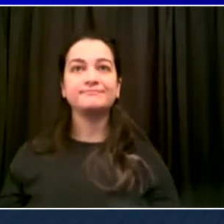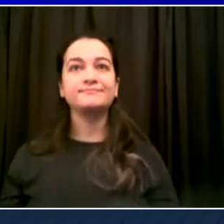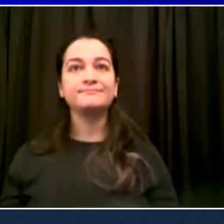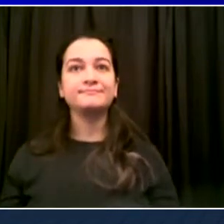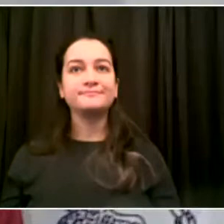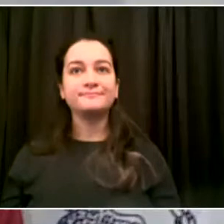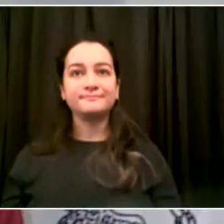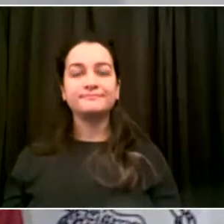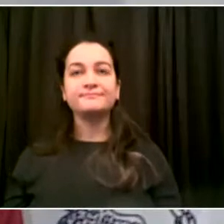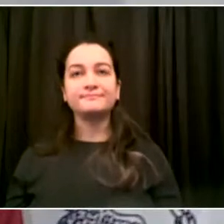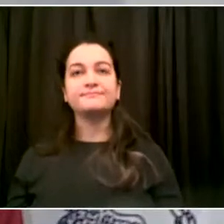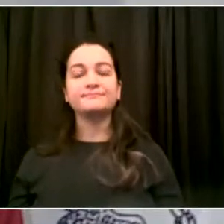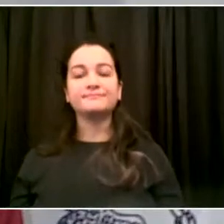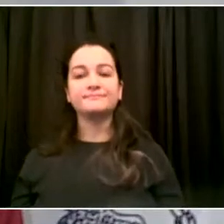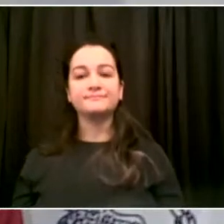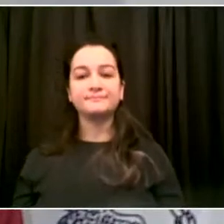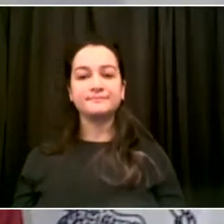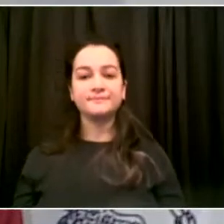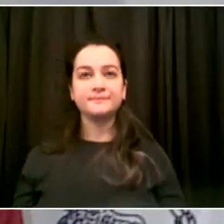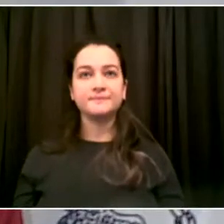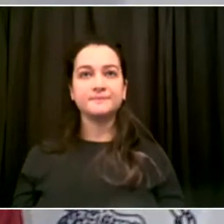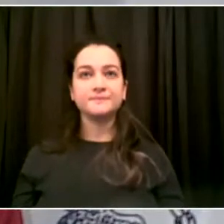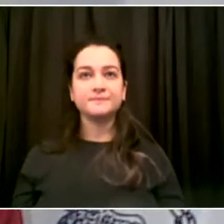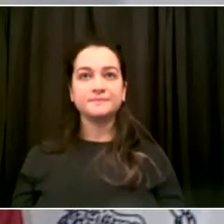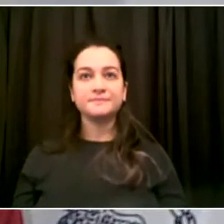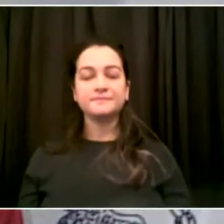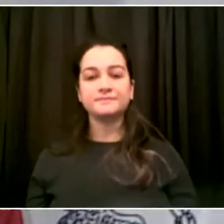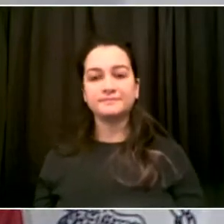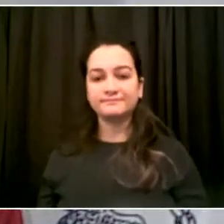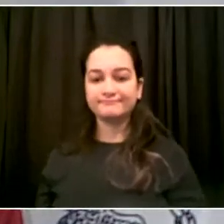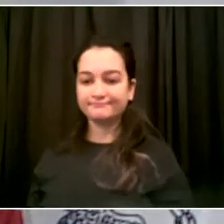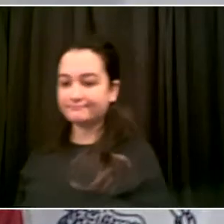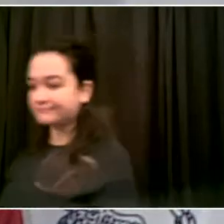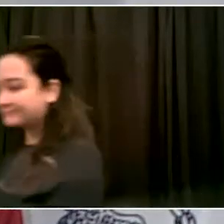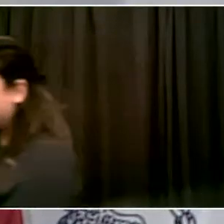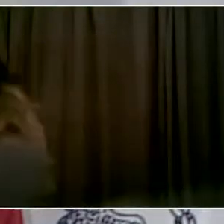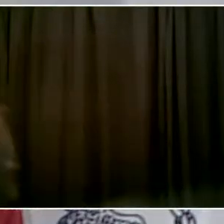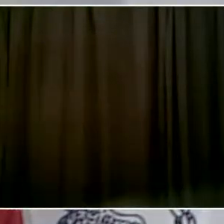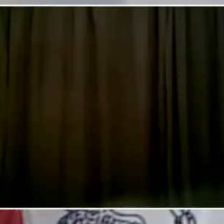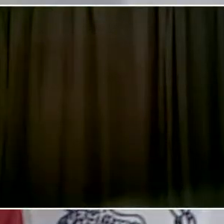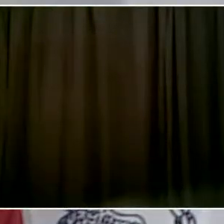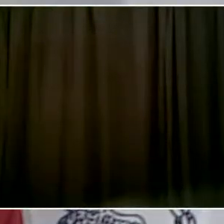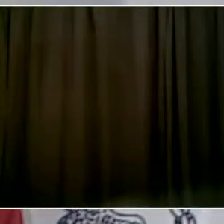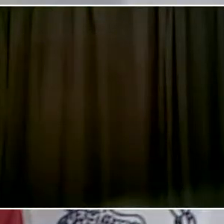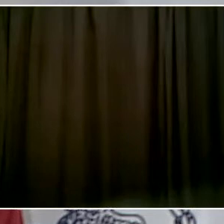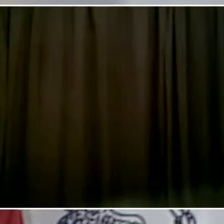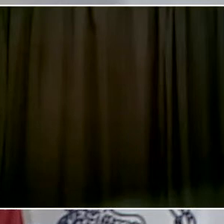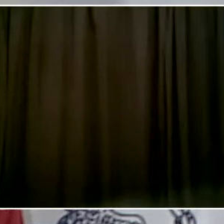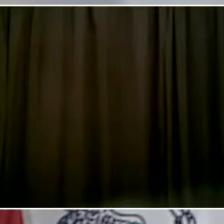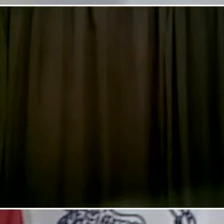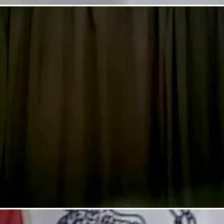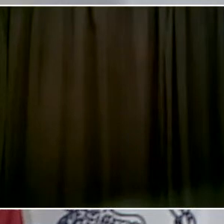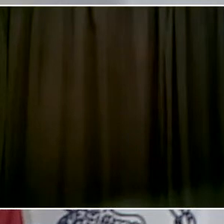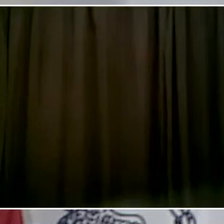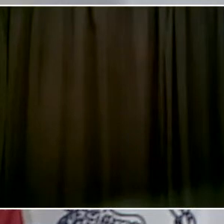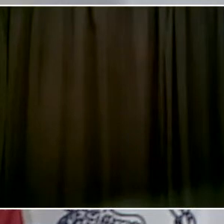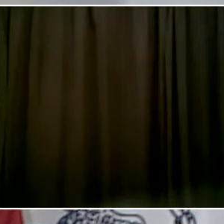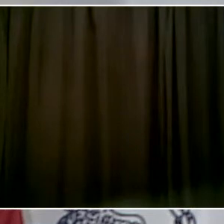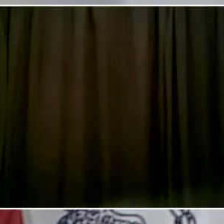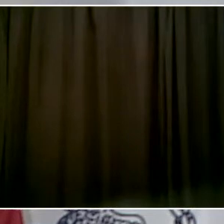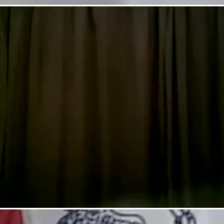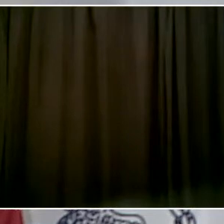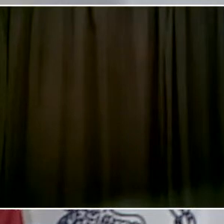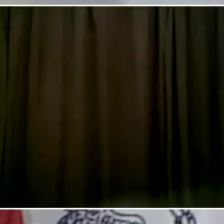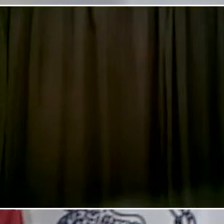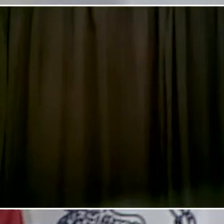7.32%. We say a few words in Spanish on the topic that's always on our mind, the vaccines. Las